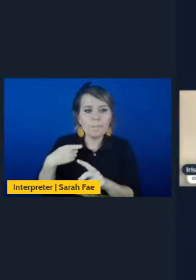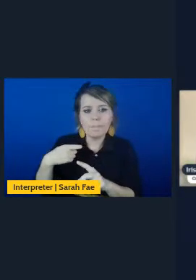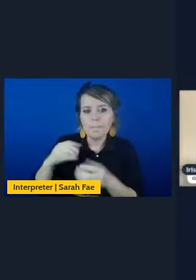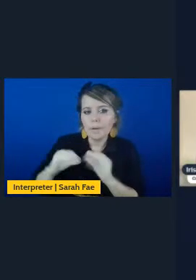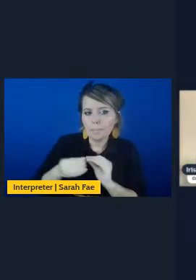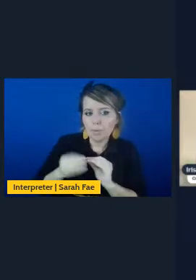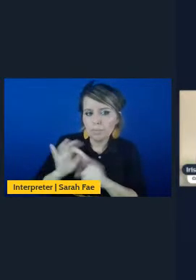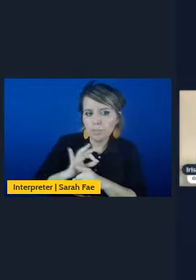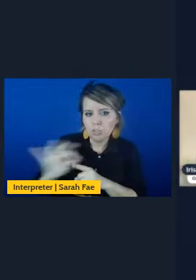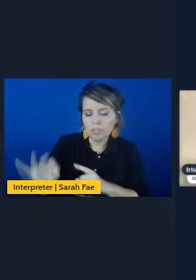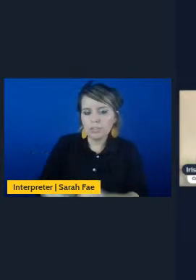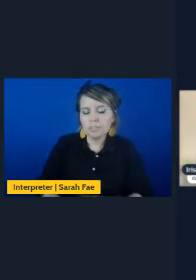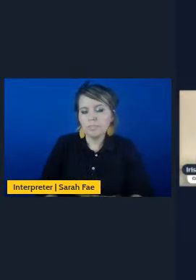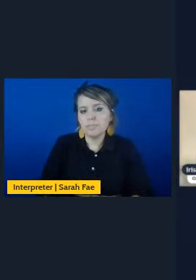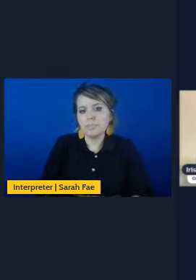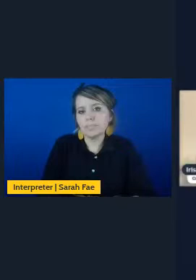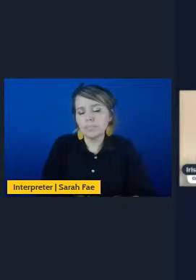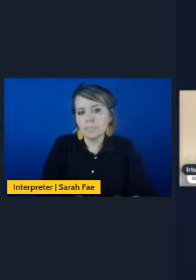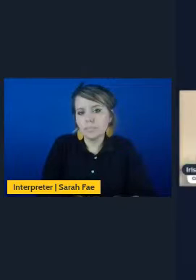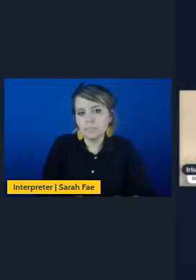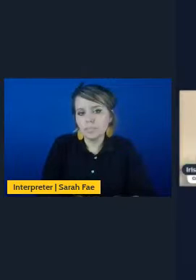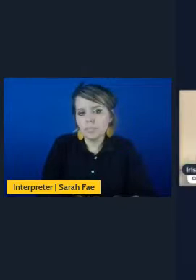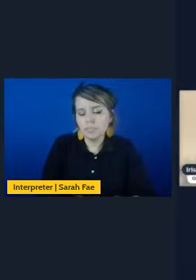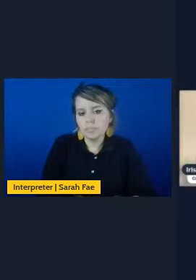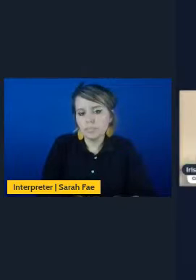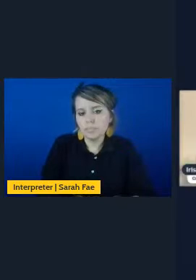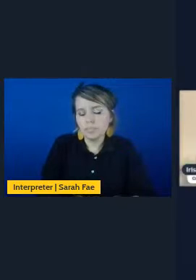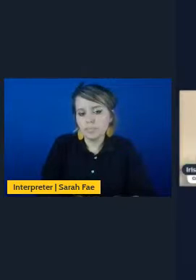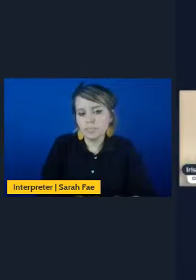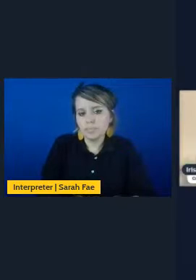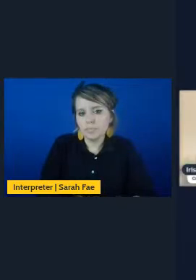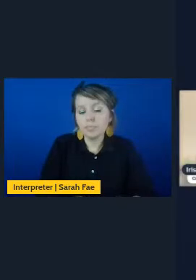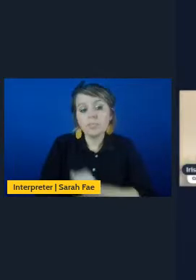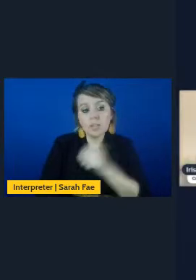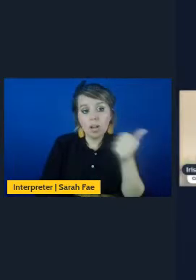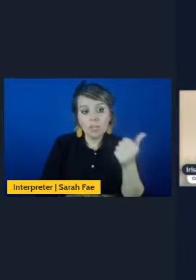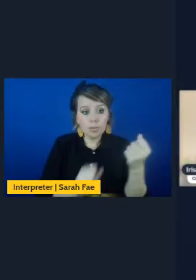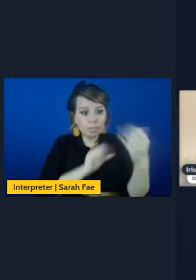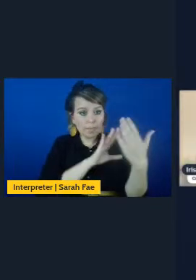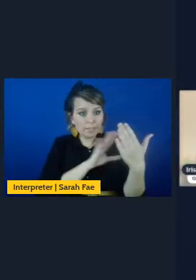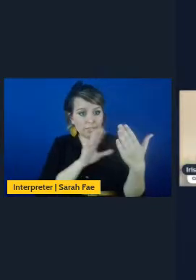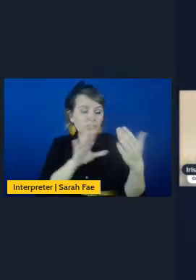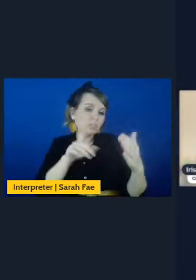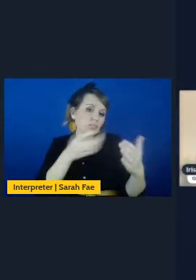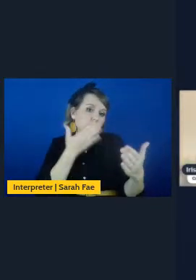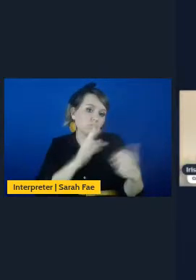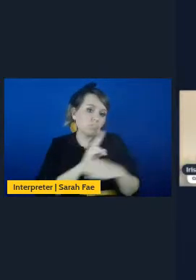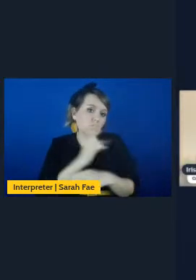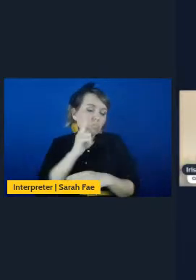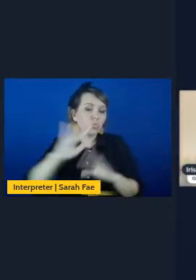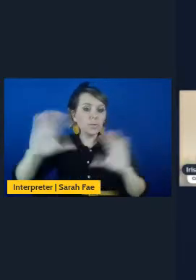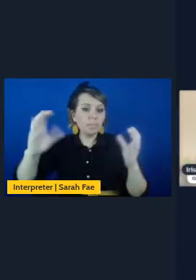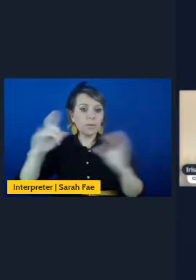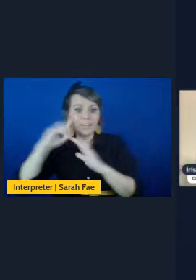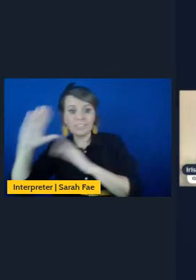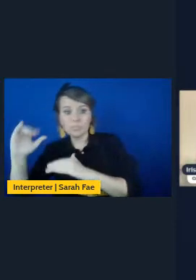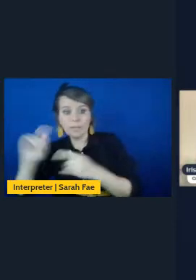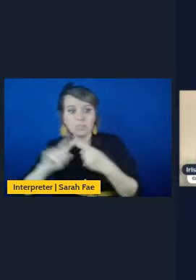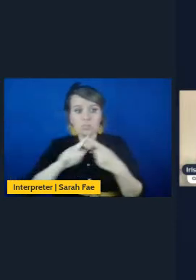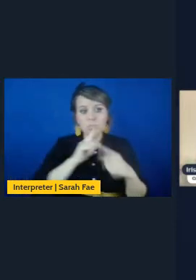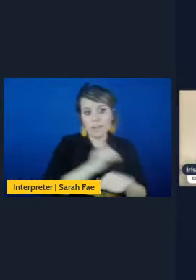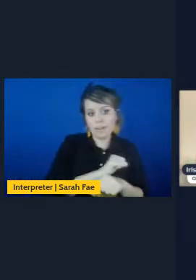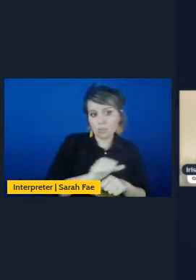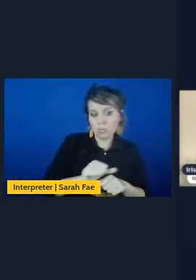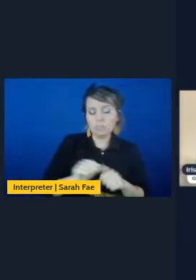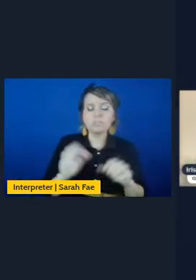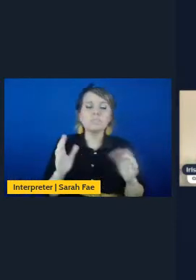Other methods that can be useful for comparing the expected with the actual would be